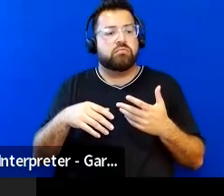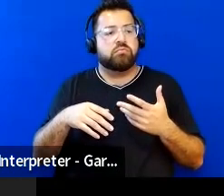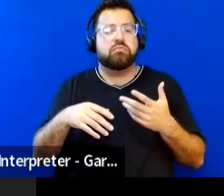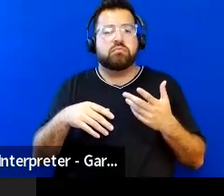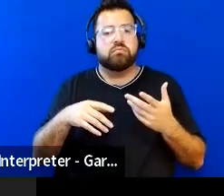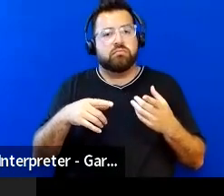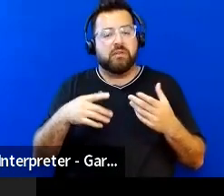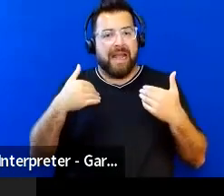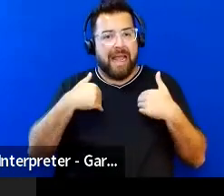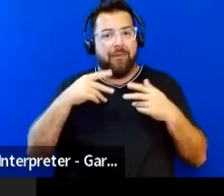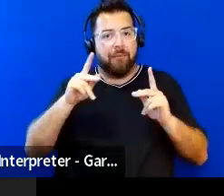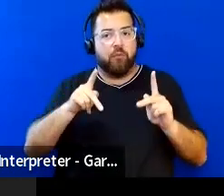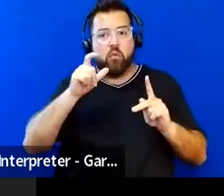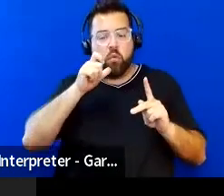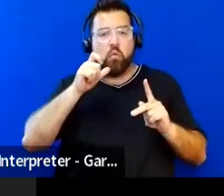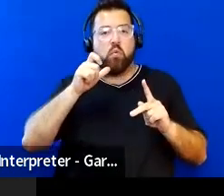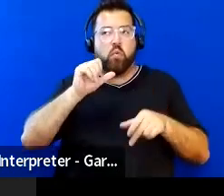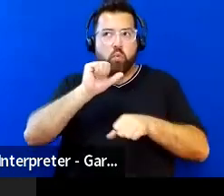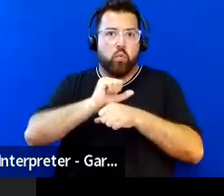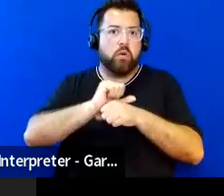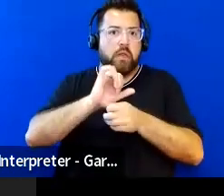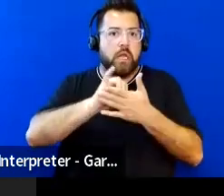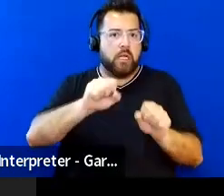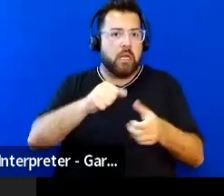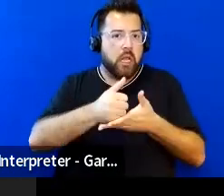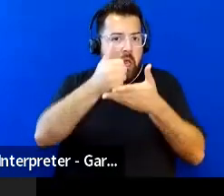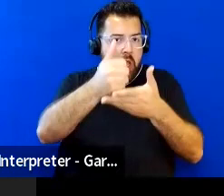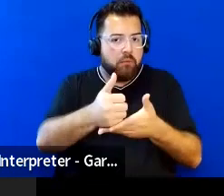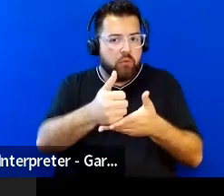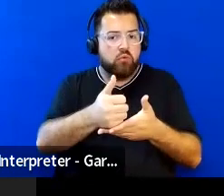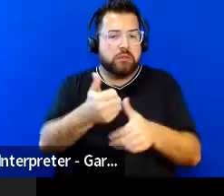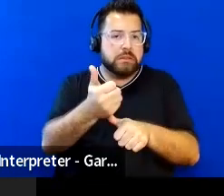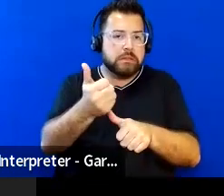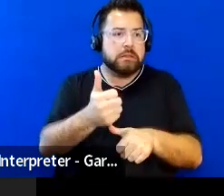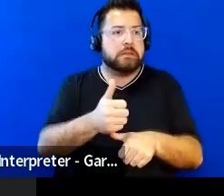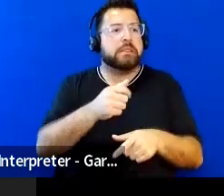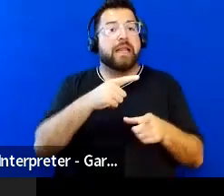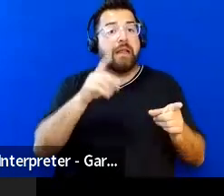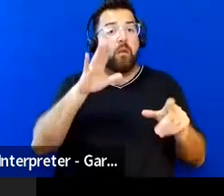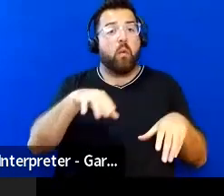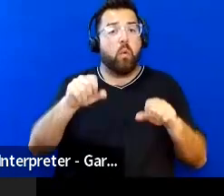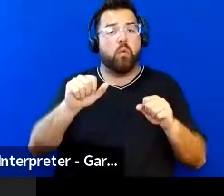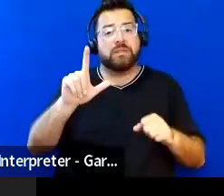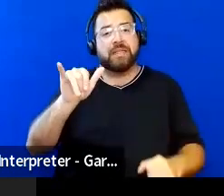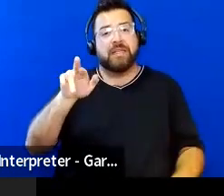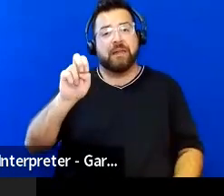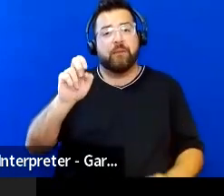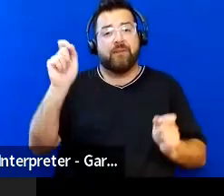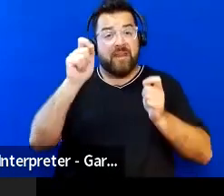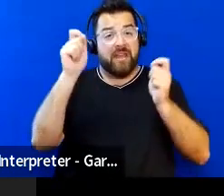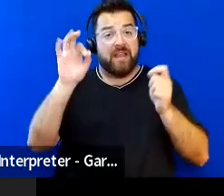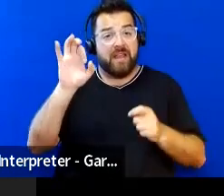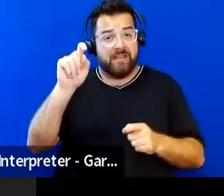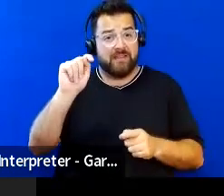people that are working on it that can help you. They're having a LibreFest coming up at the end of this